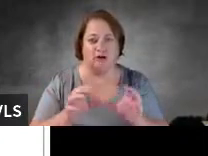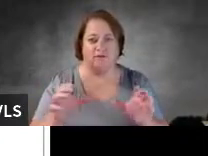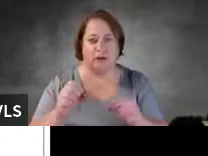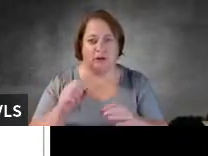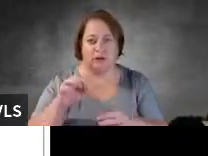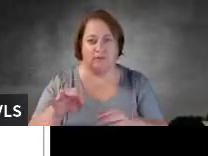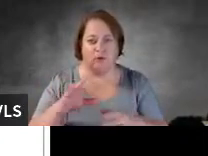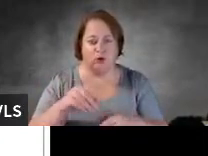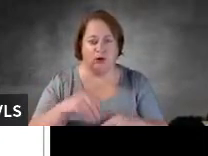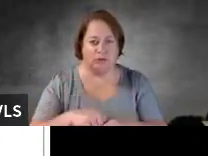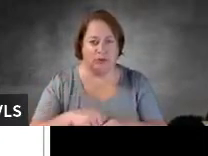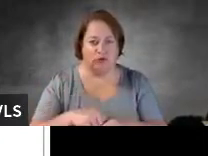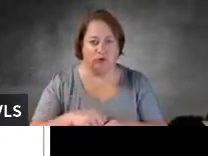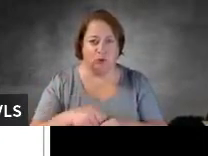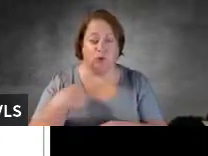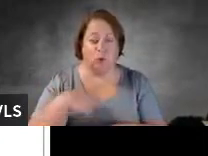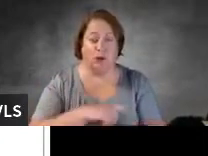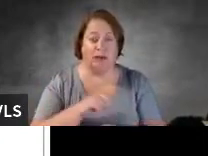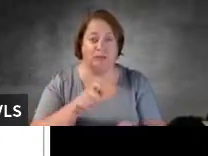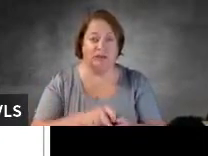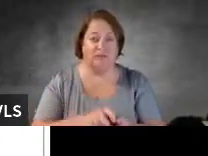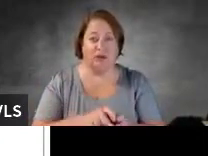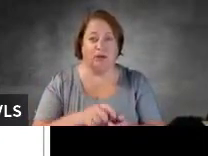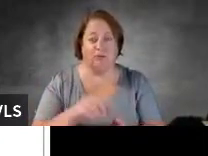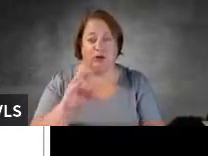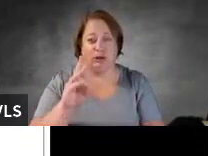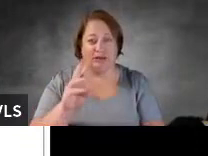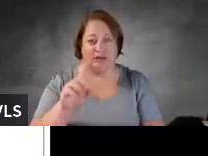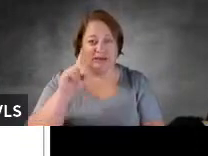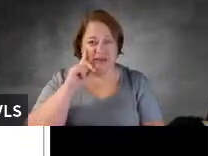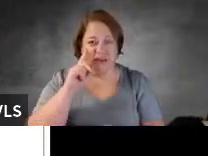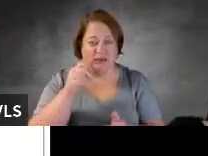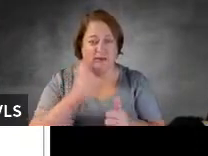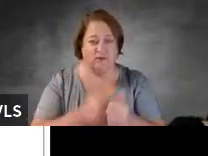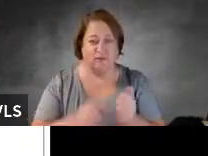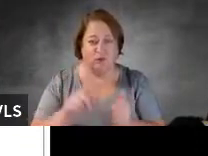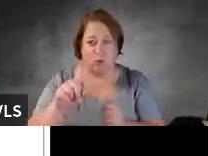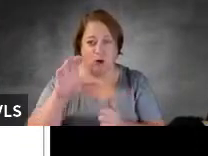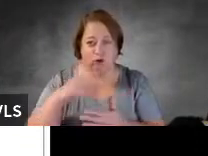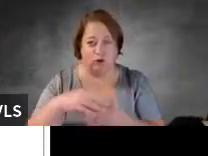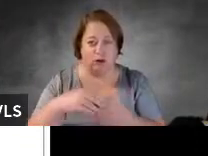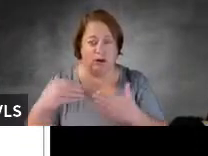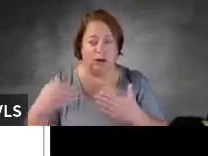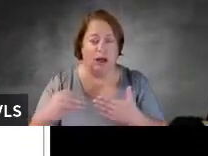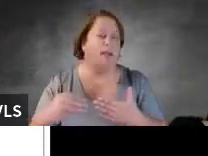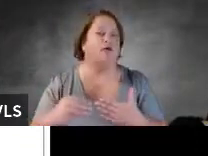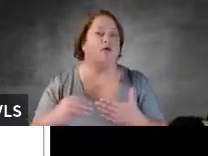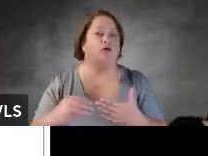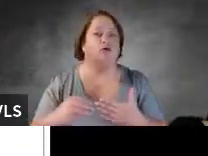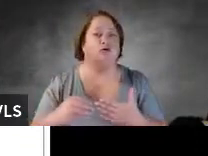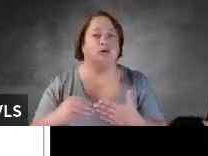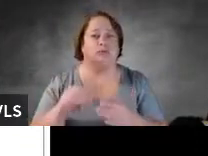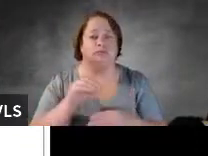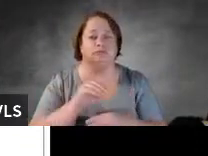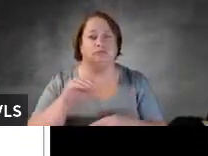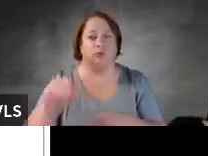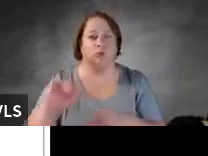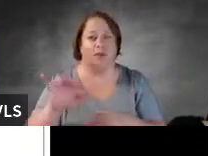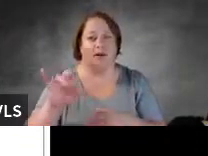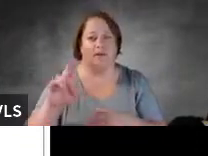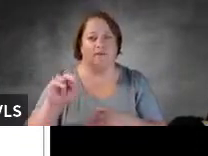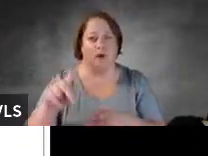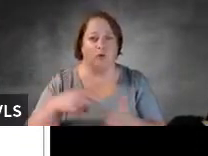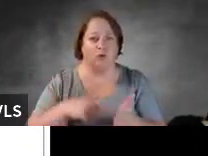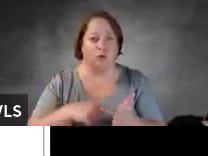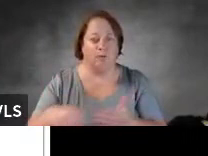participation. And so we specifically put 6 cents of every $100 collected in local revenue into this fund to pay for